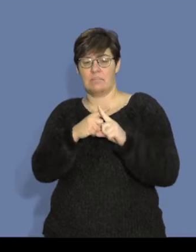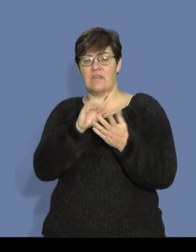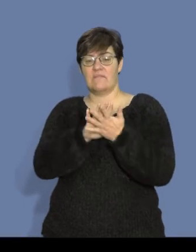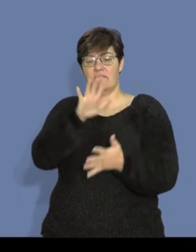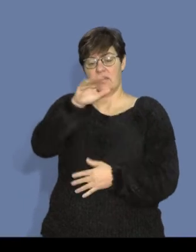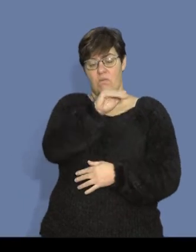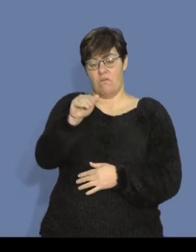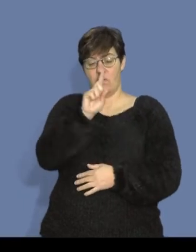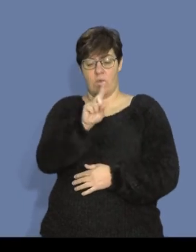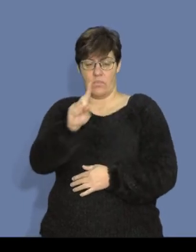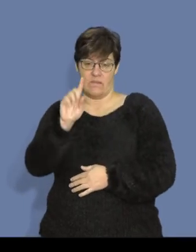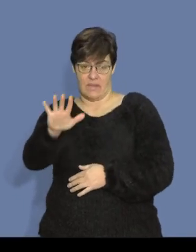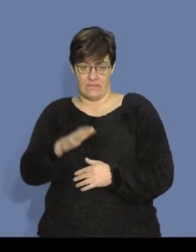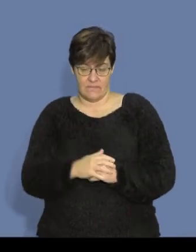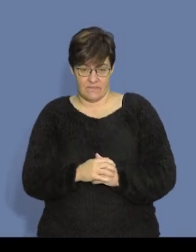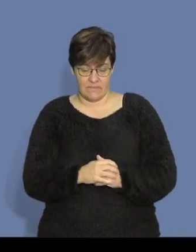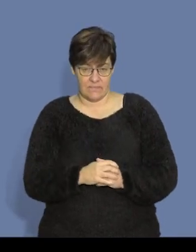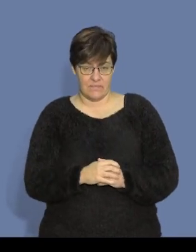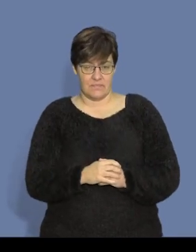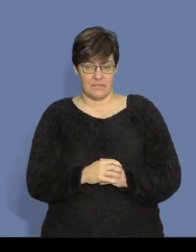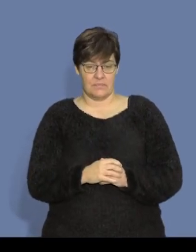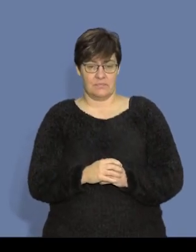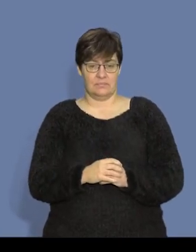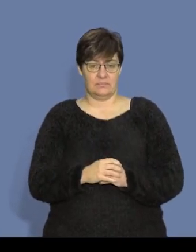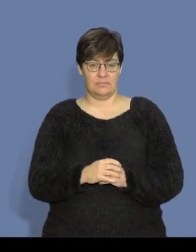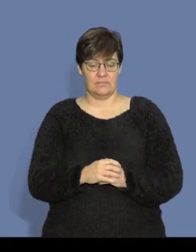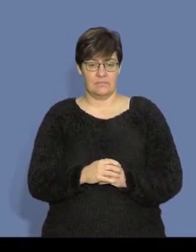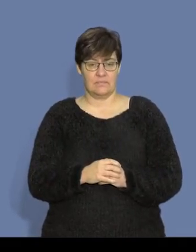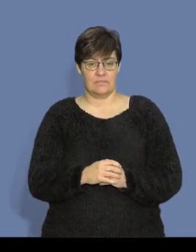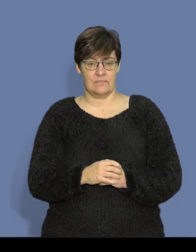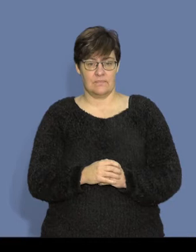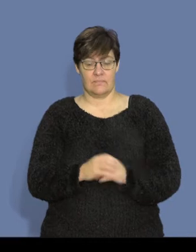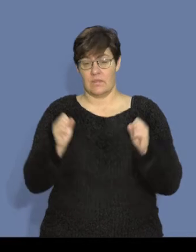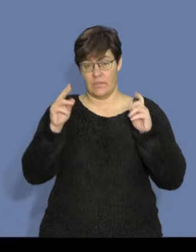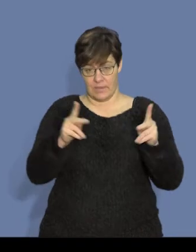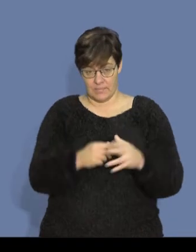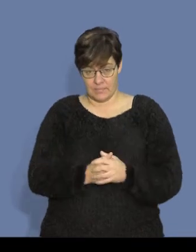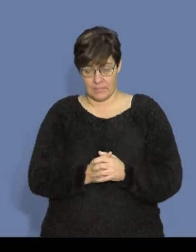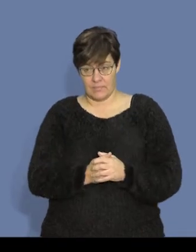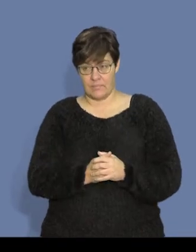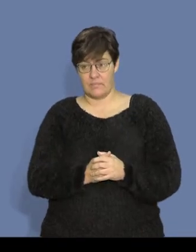your calculation of 15 over 115. Okay.